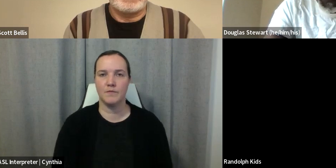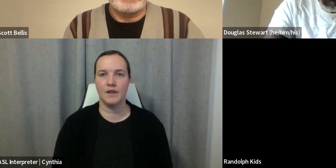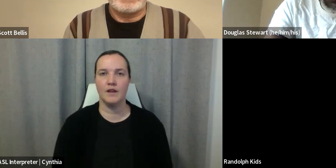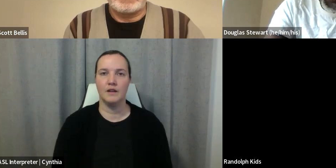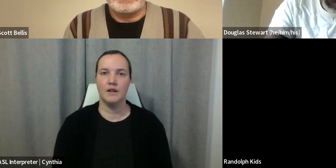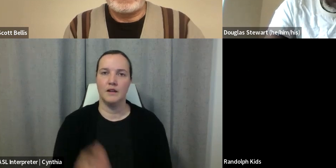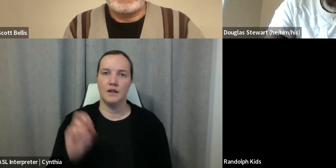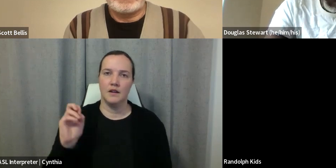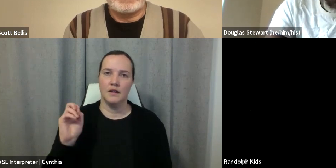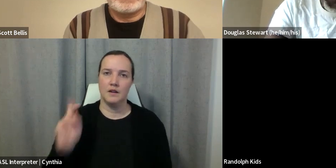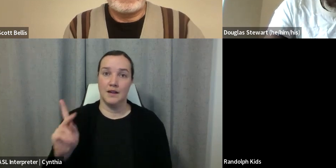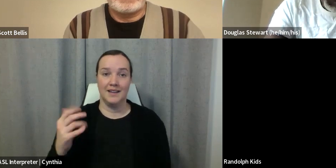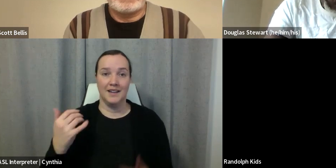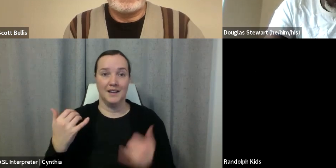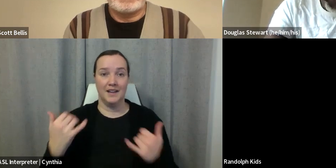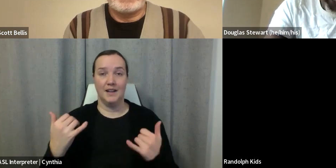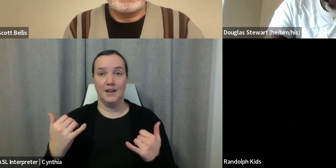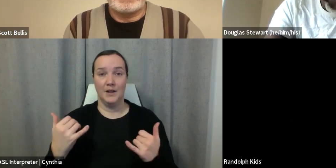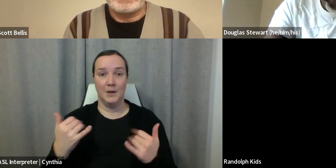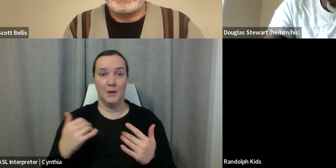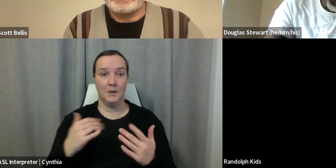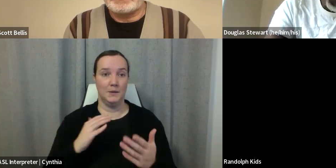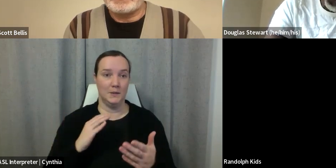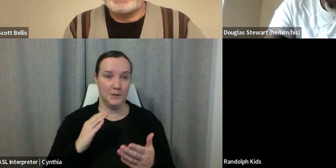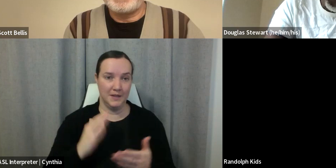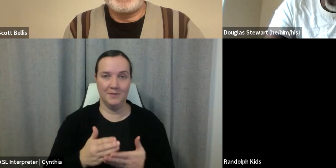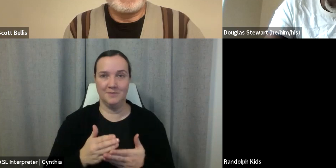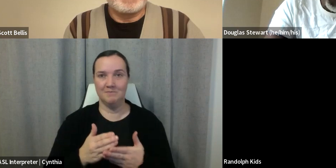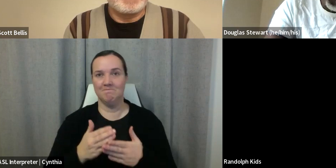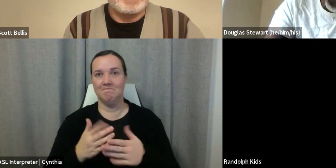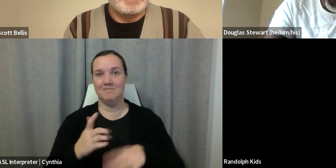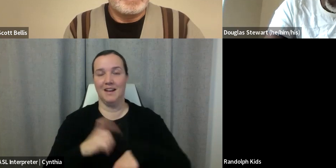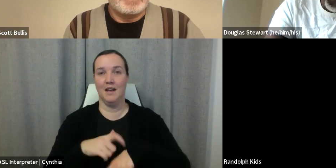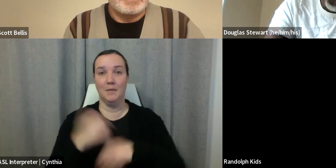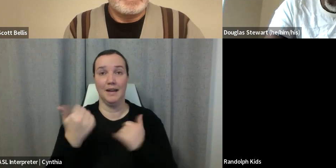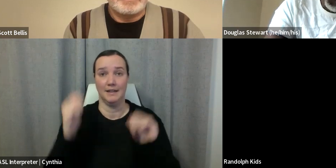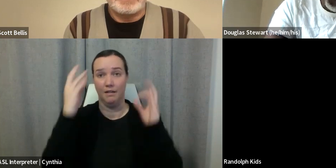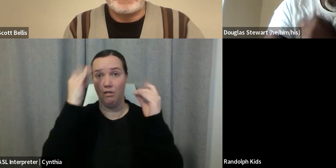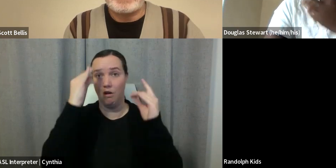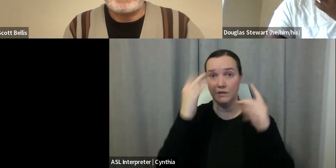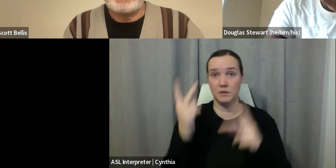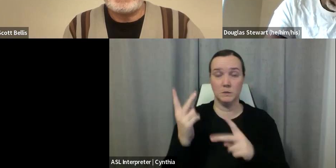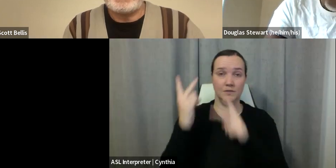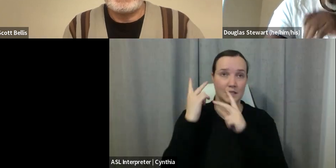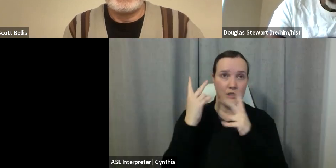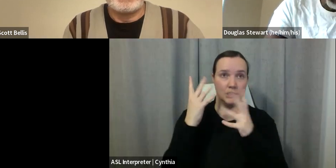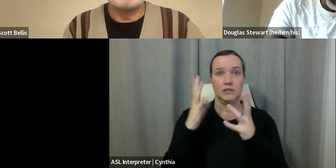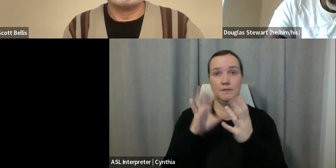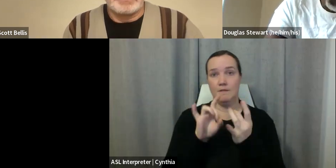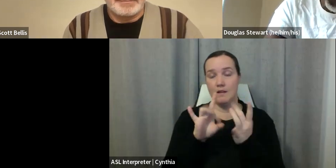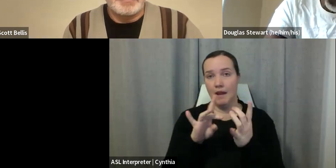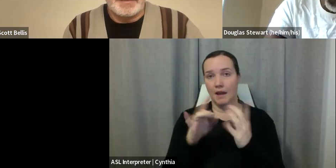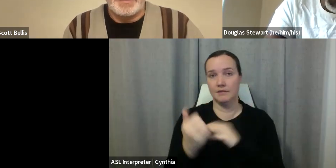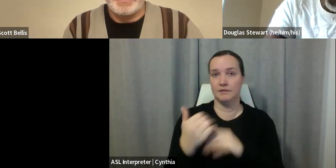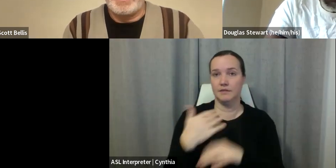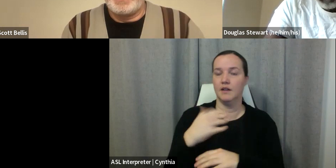Okay, so on that note, we're at our time. If you have other thoughts, reflections, please send them through. Scott will probably say a